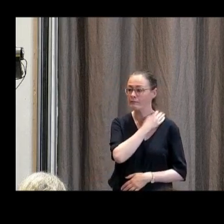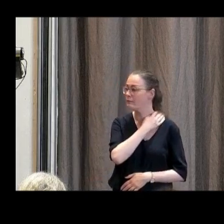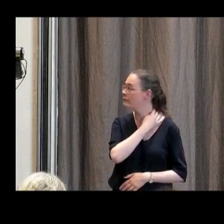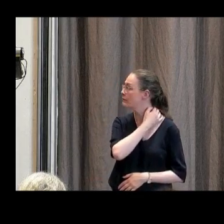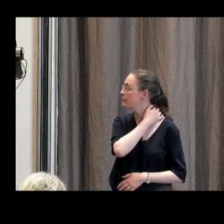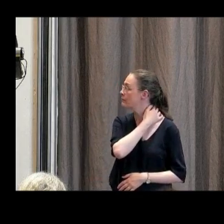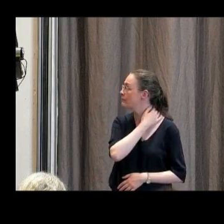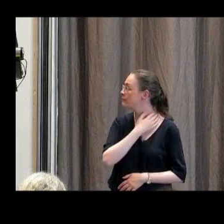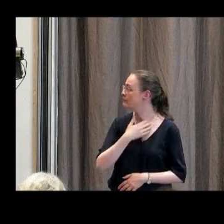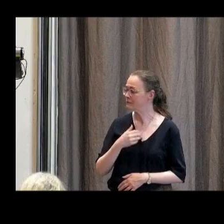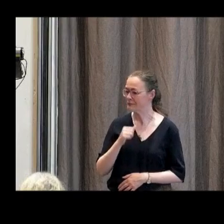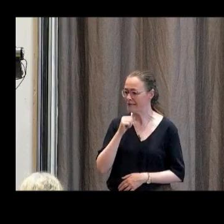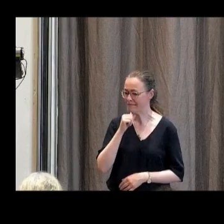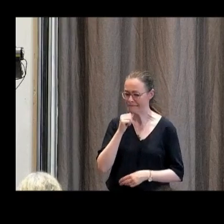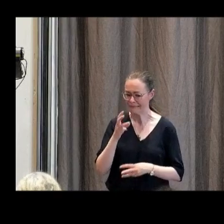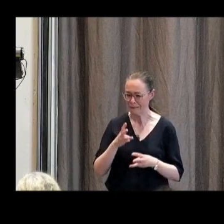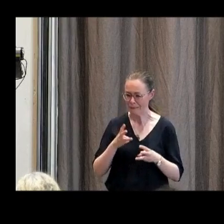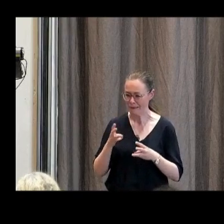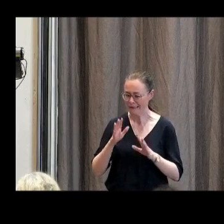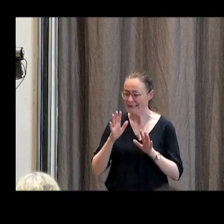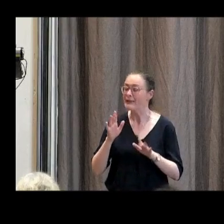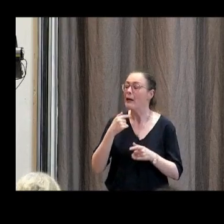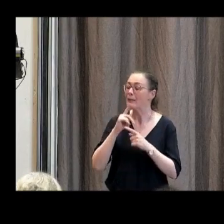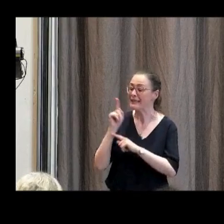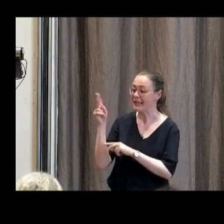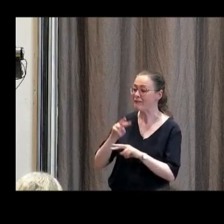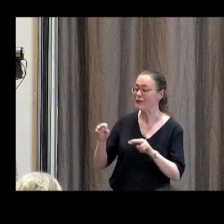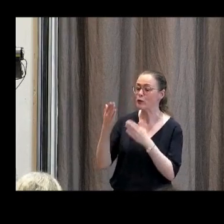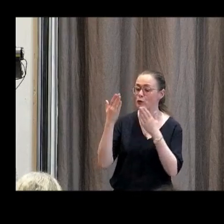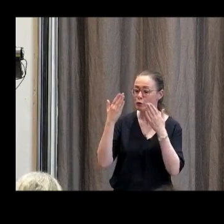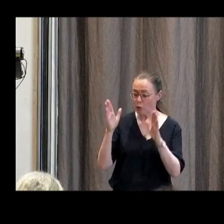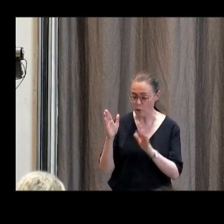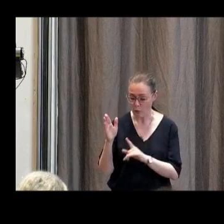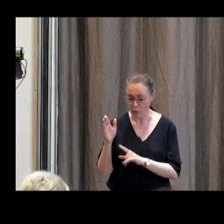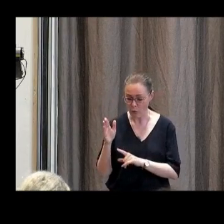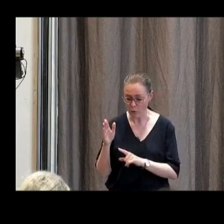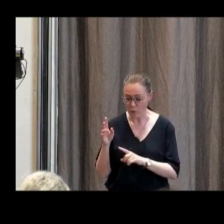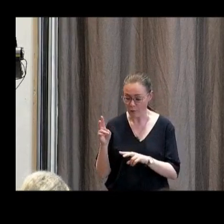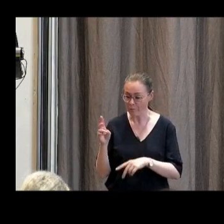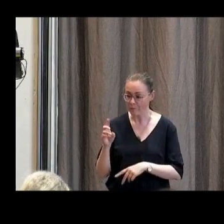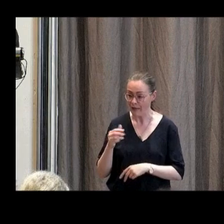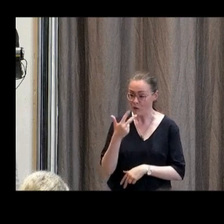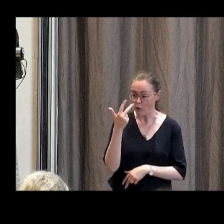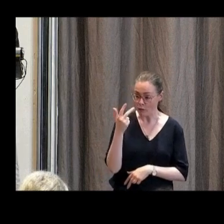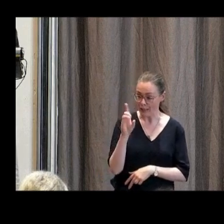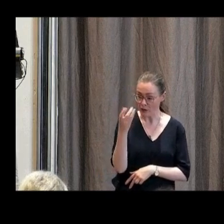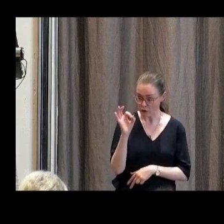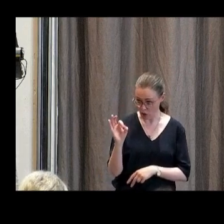No, it won't work. But what was happening here was that the video shows three